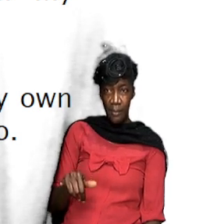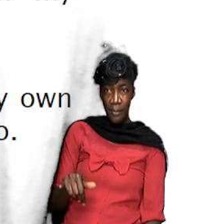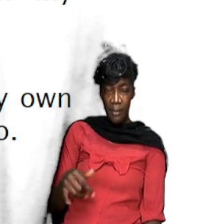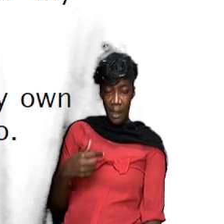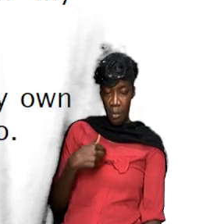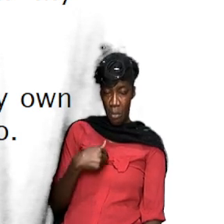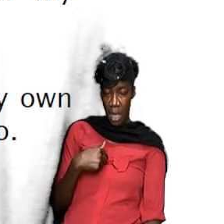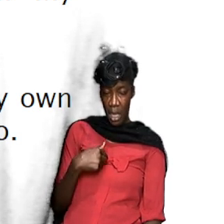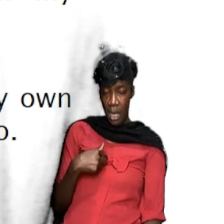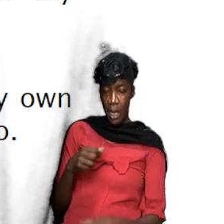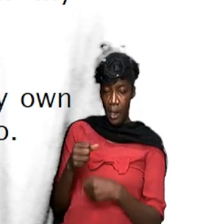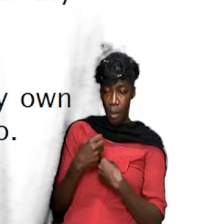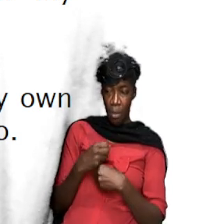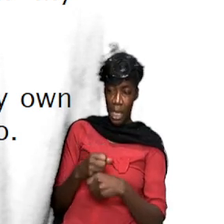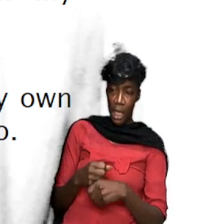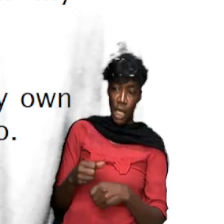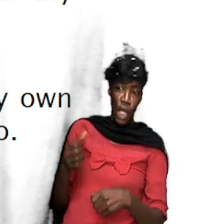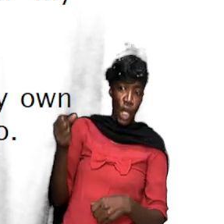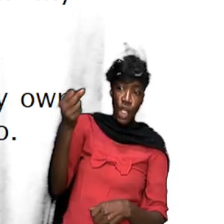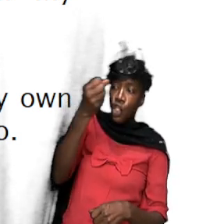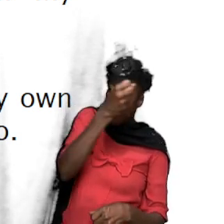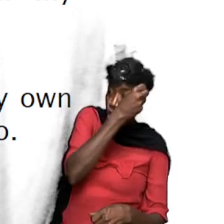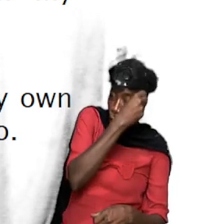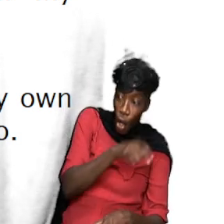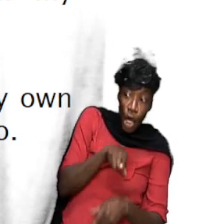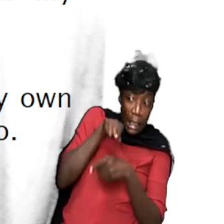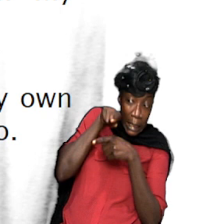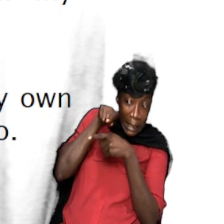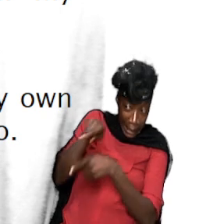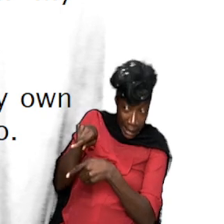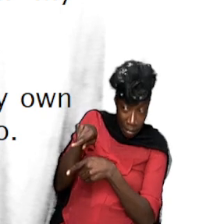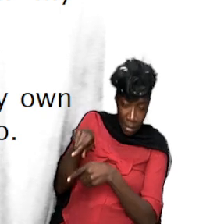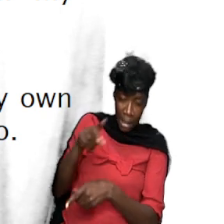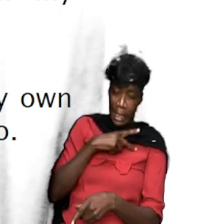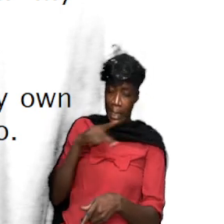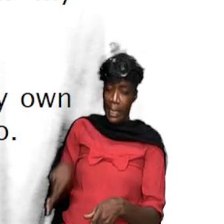I made Saul king over my people.